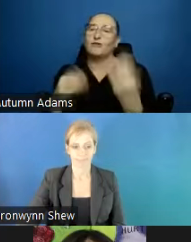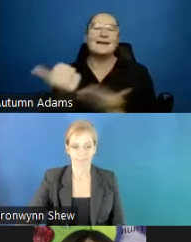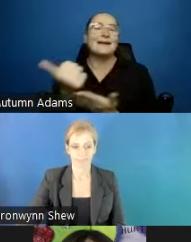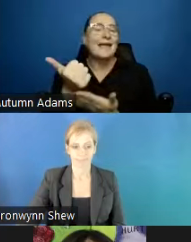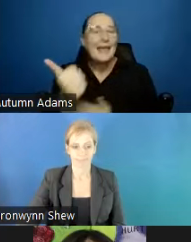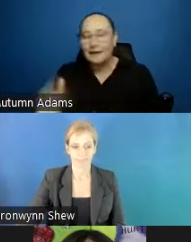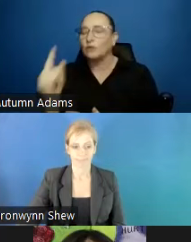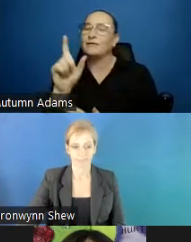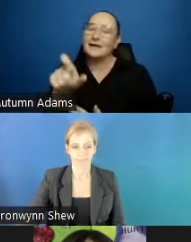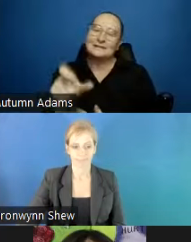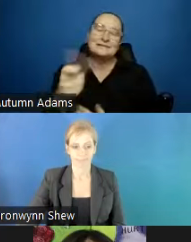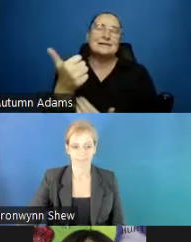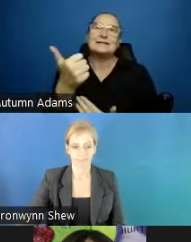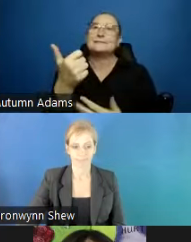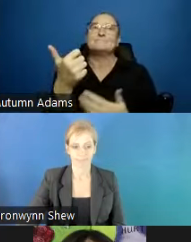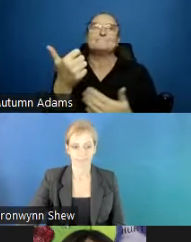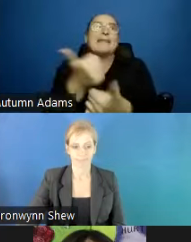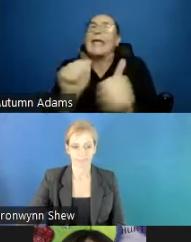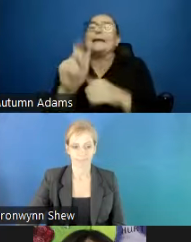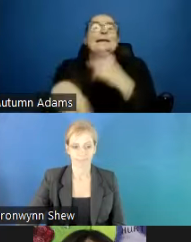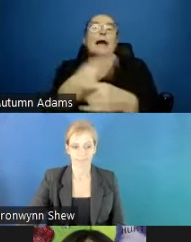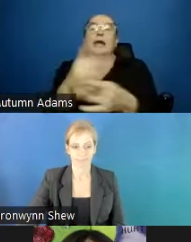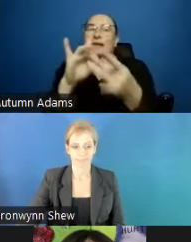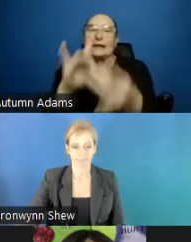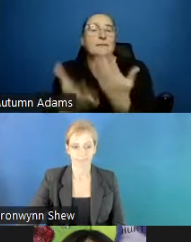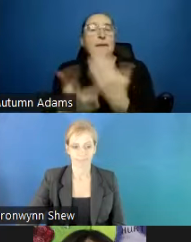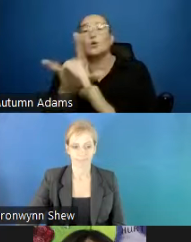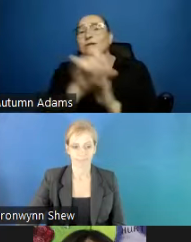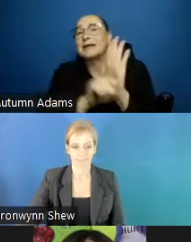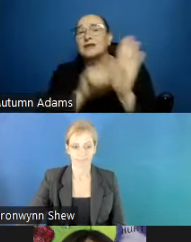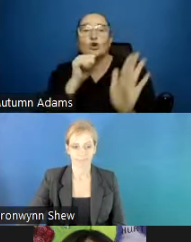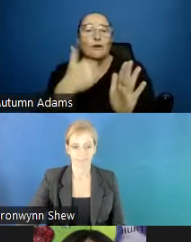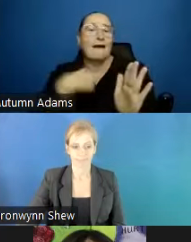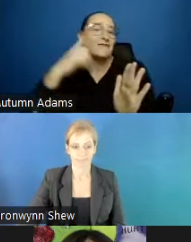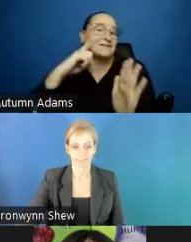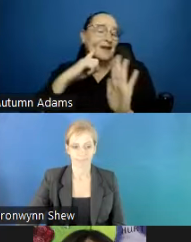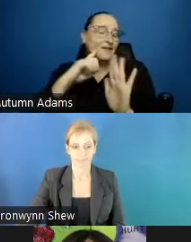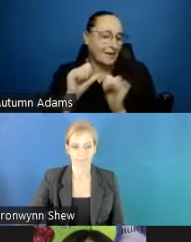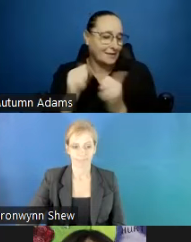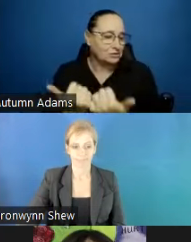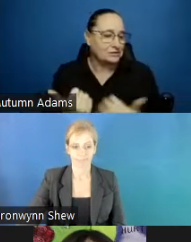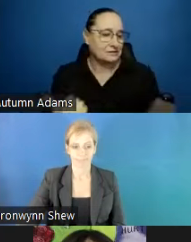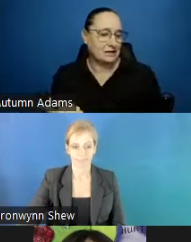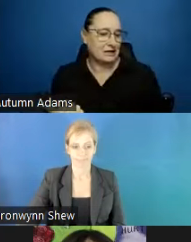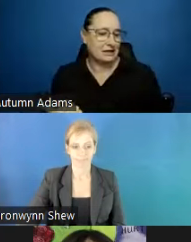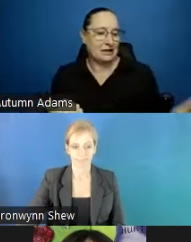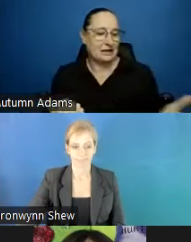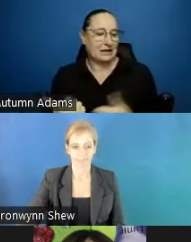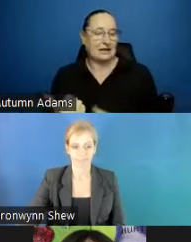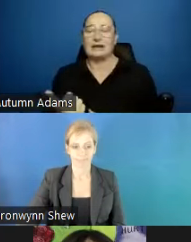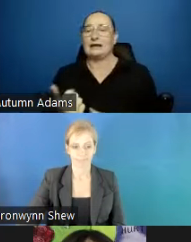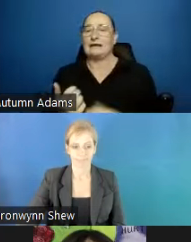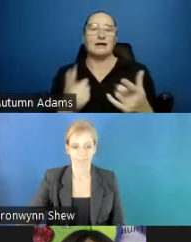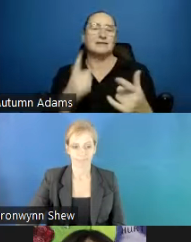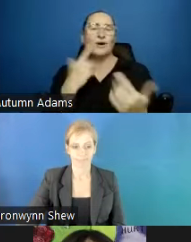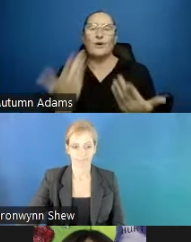any sort of connection. Maybe your state does not have a deaf agency, and how to find somebody close by, go ahead